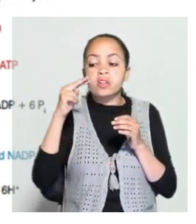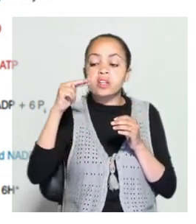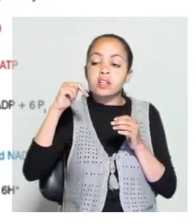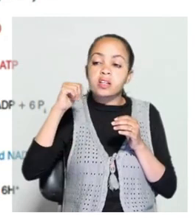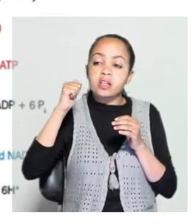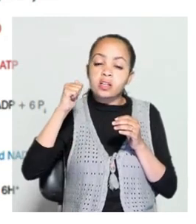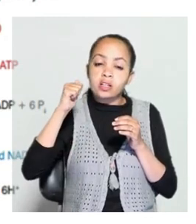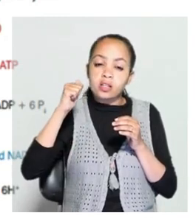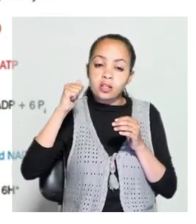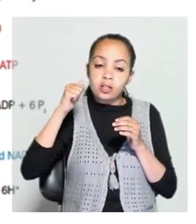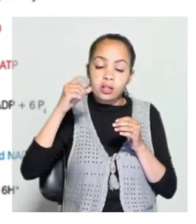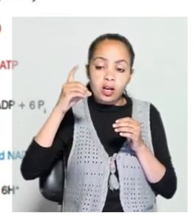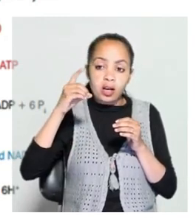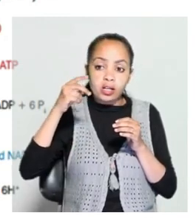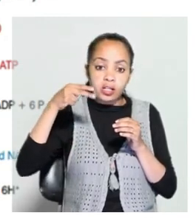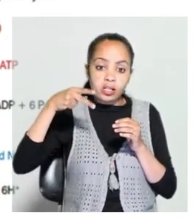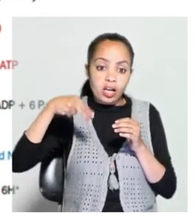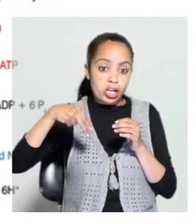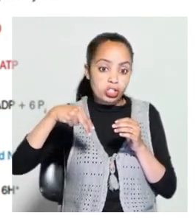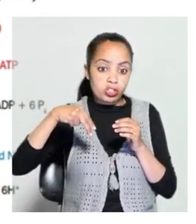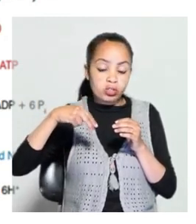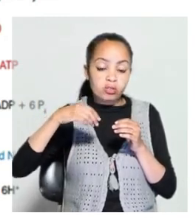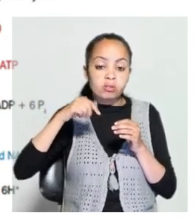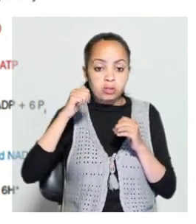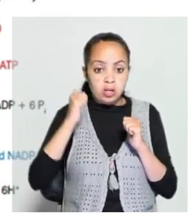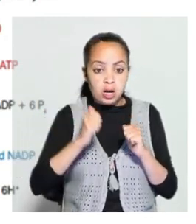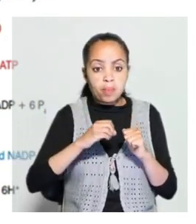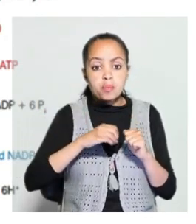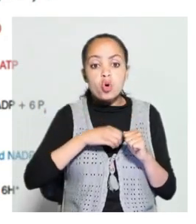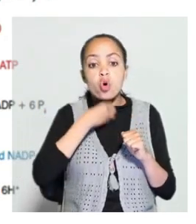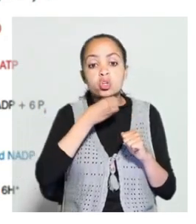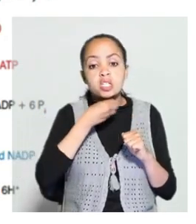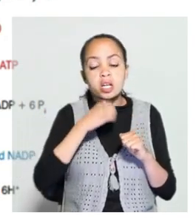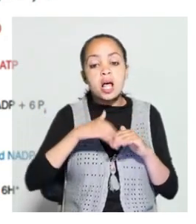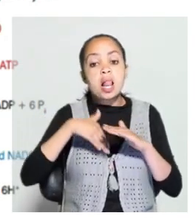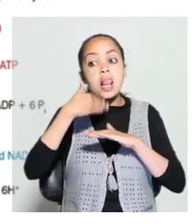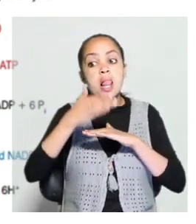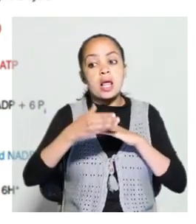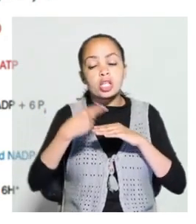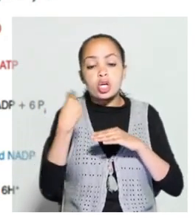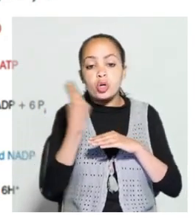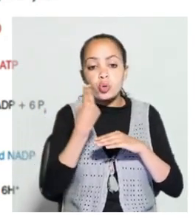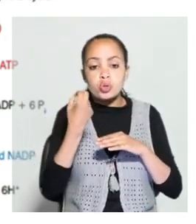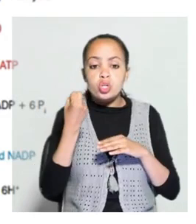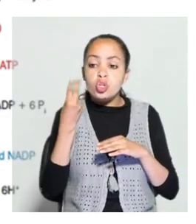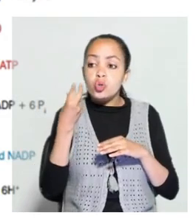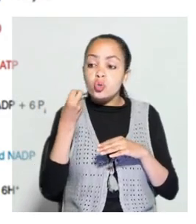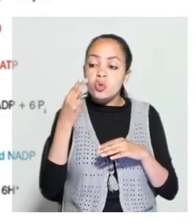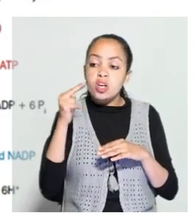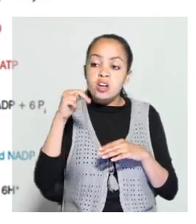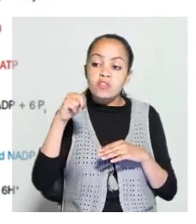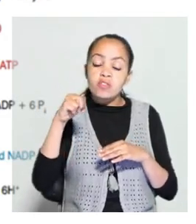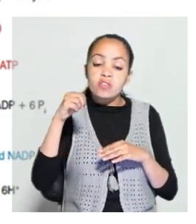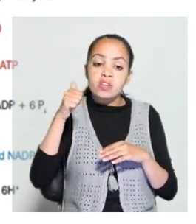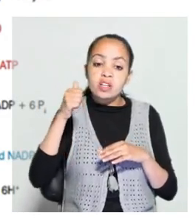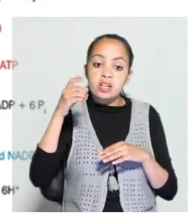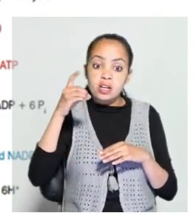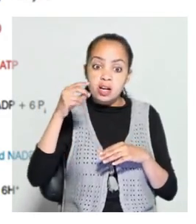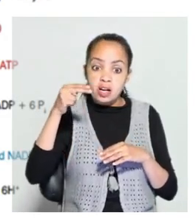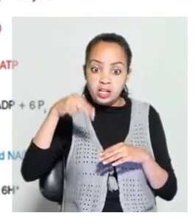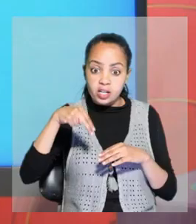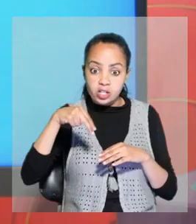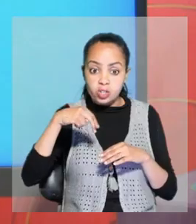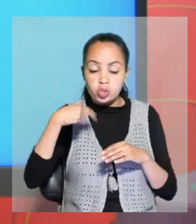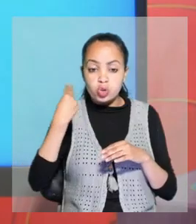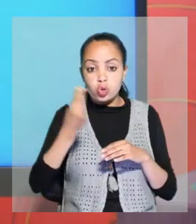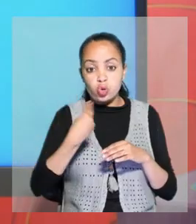NADH, NADP become oxidized, which can be later used about 12 NADH can be used in